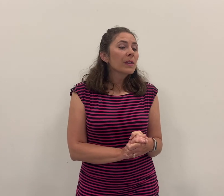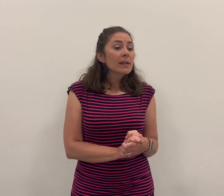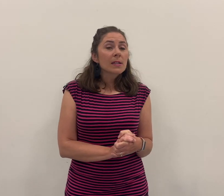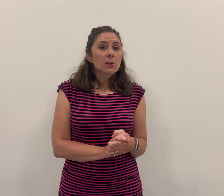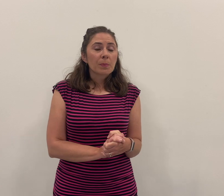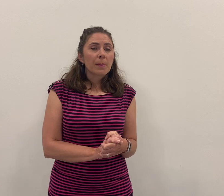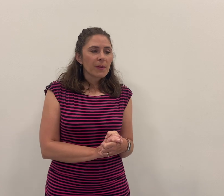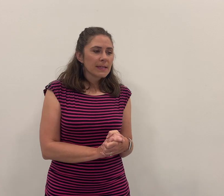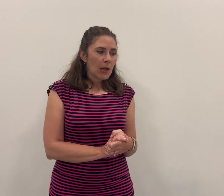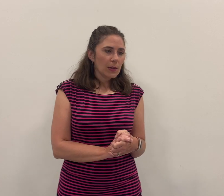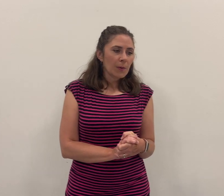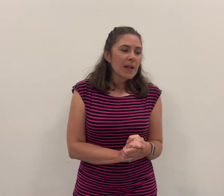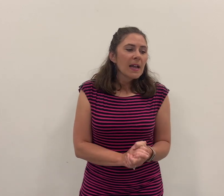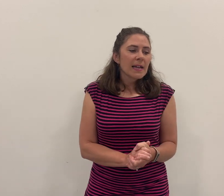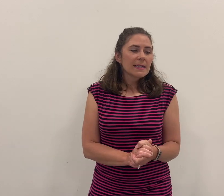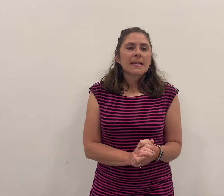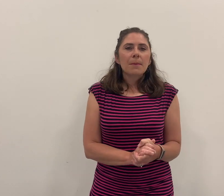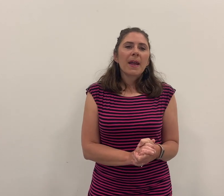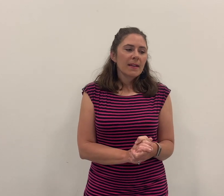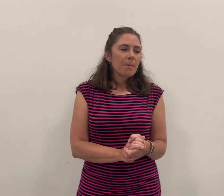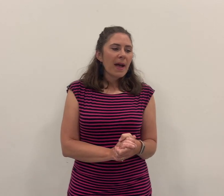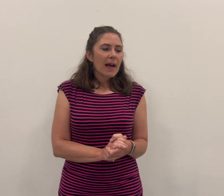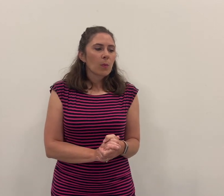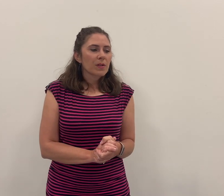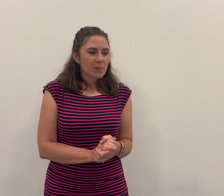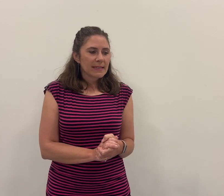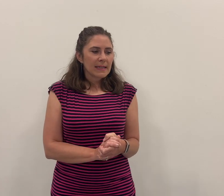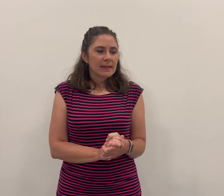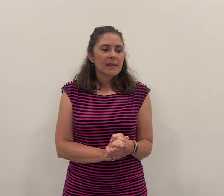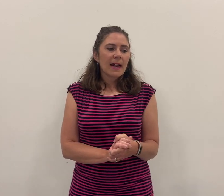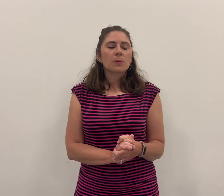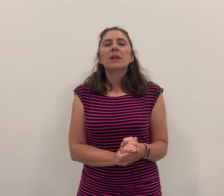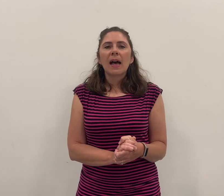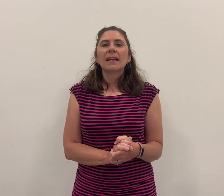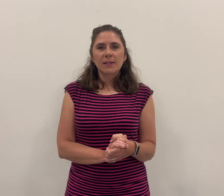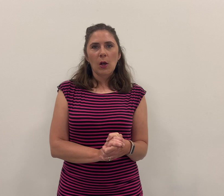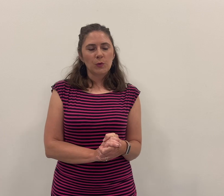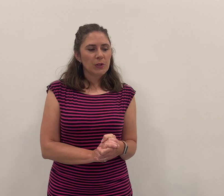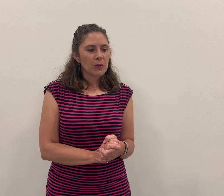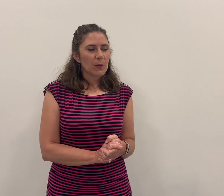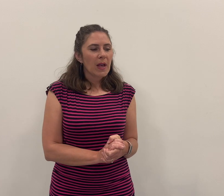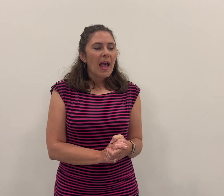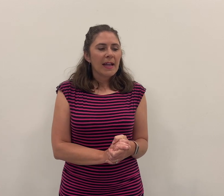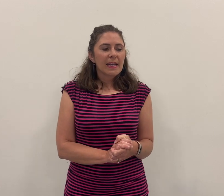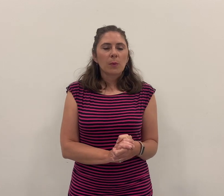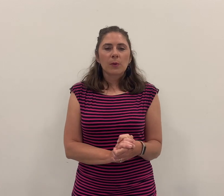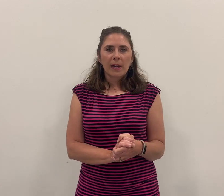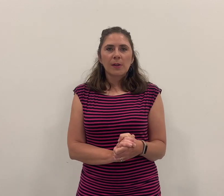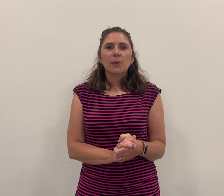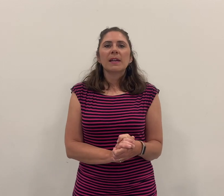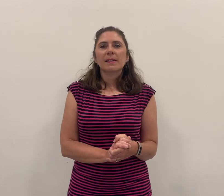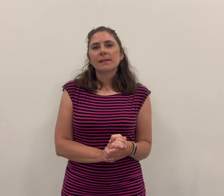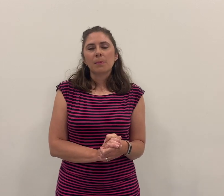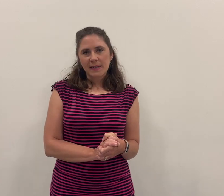retaliate with insults when people insult you. Instead, pay them back with a blessing. That is what God has called you to do, and He will